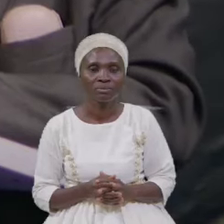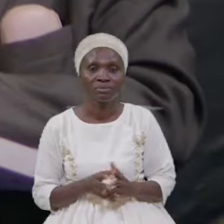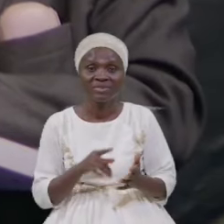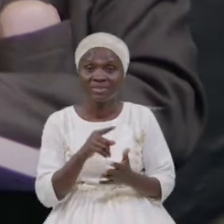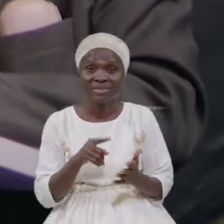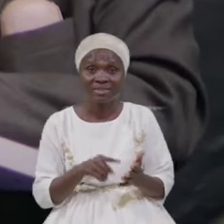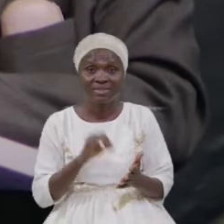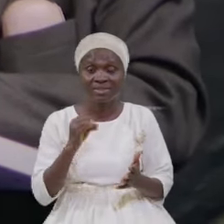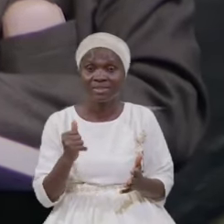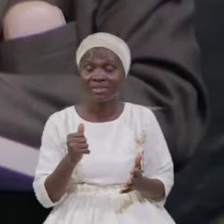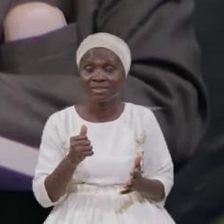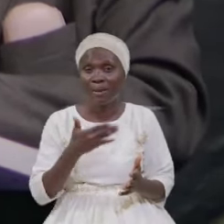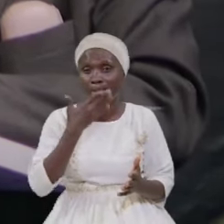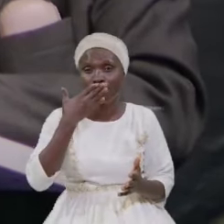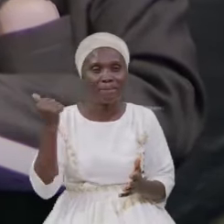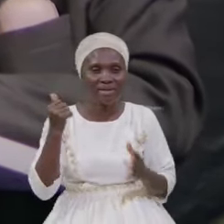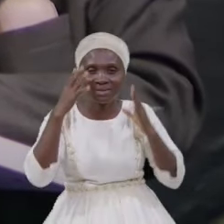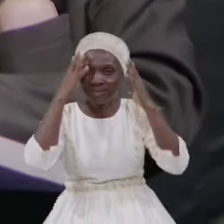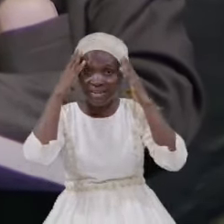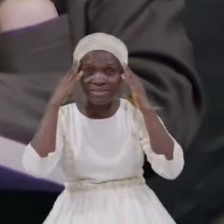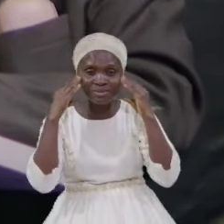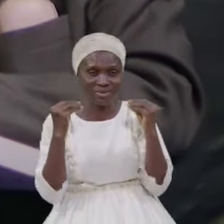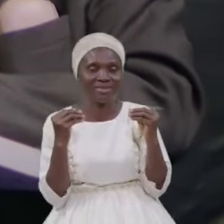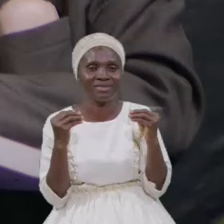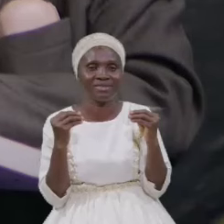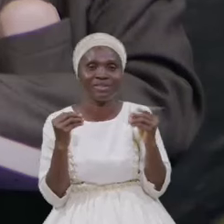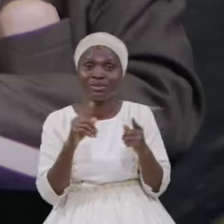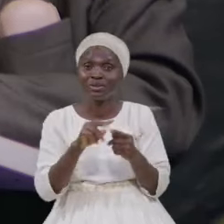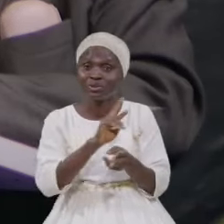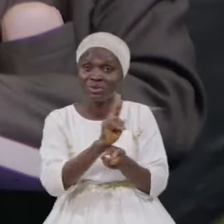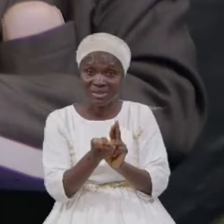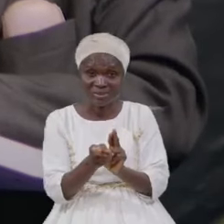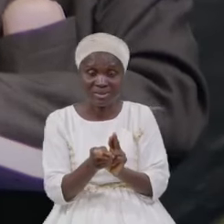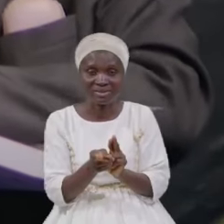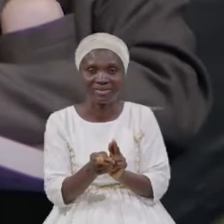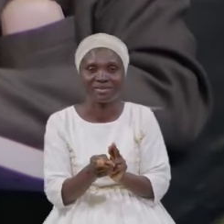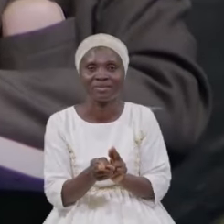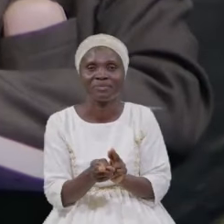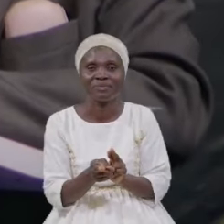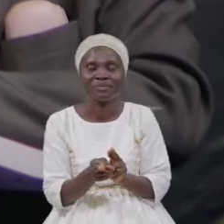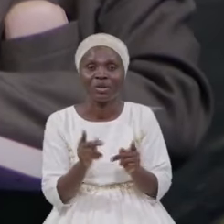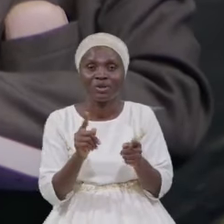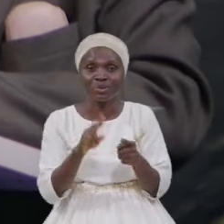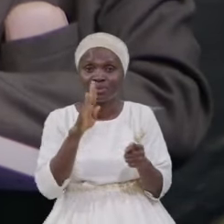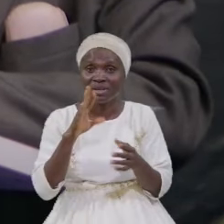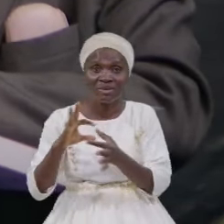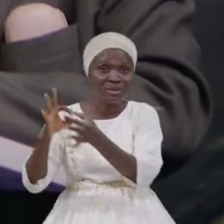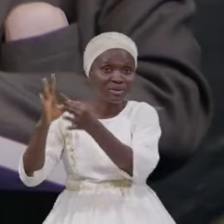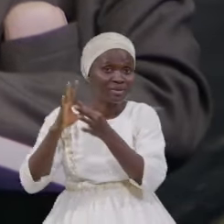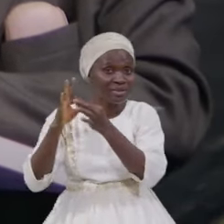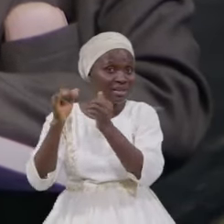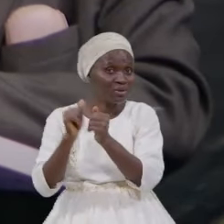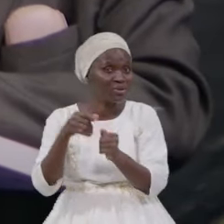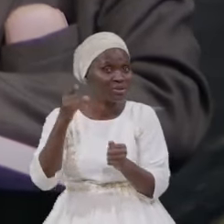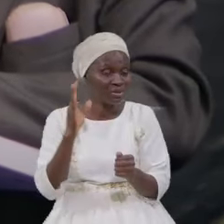experience to repent, to be reconciled with God, and to have your name written in the